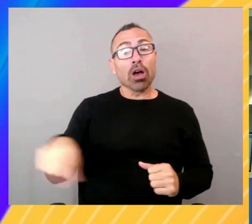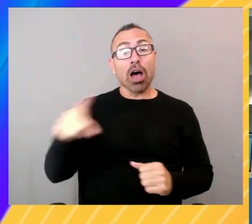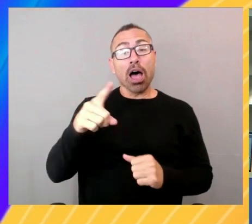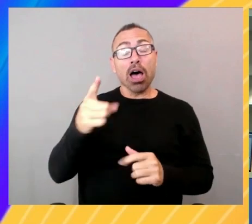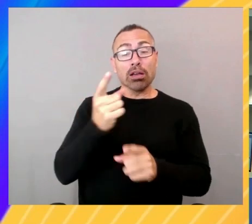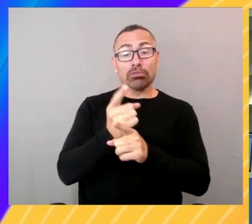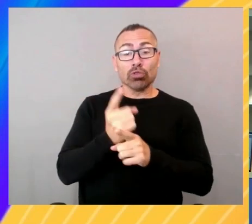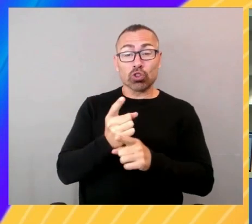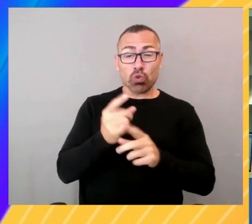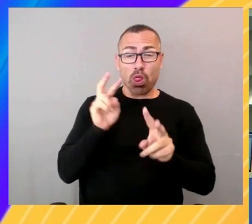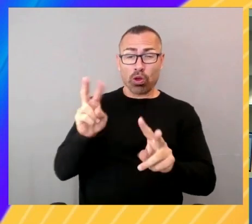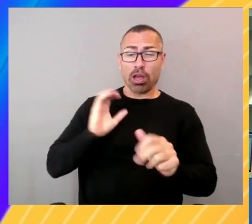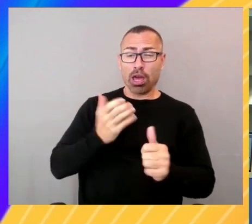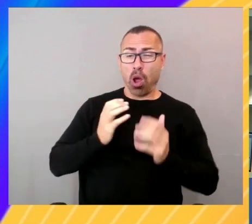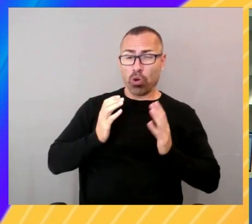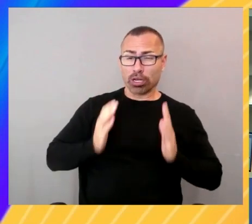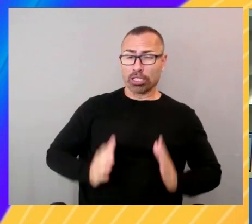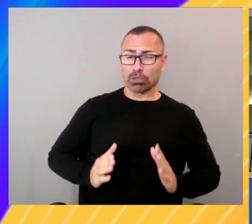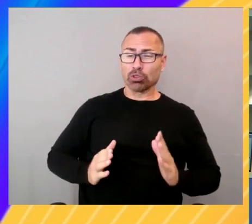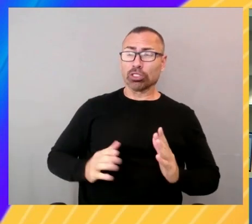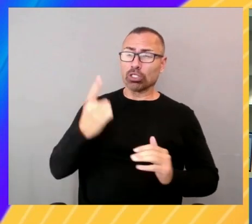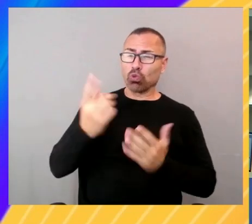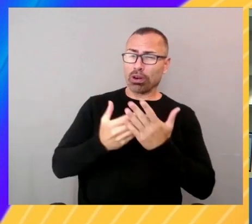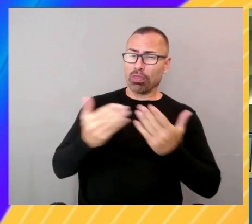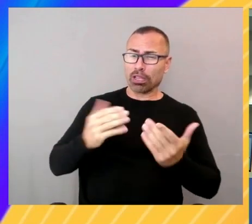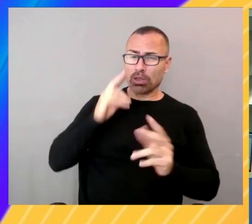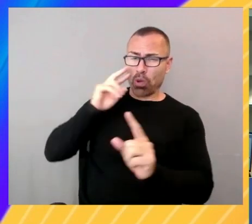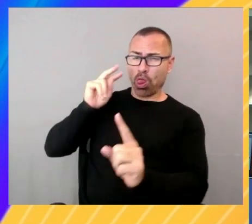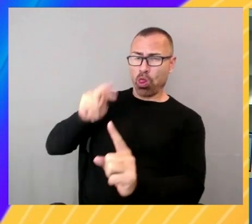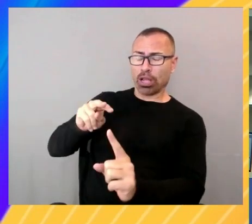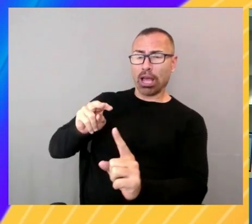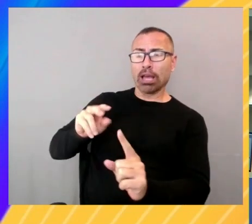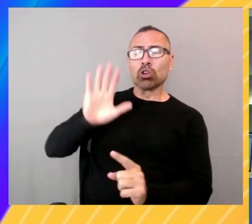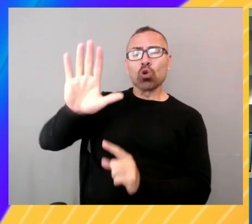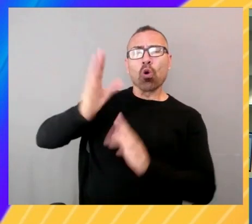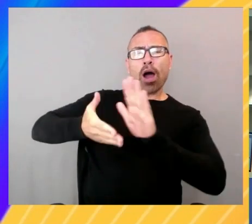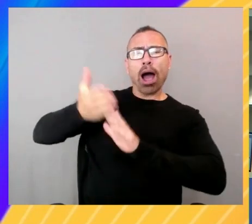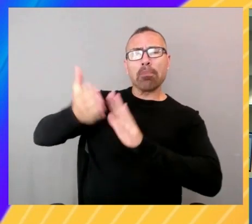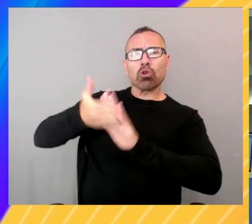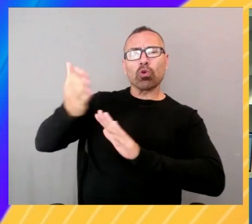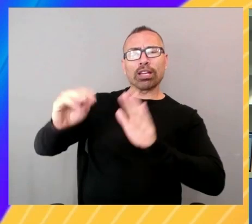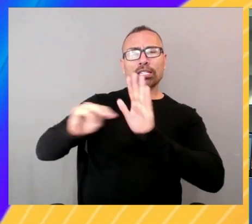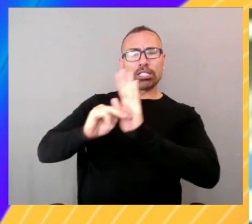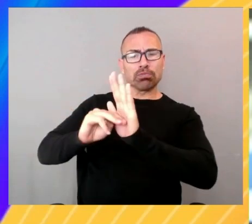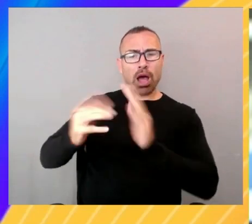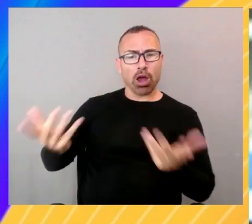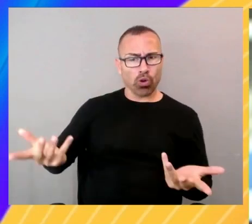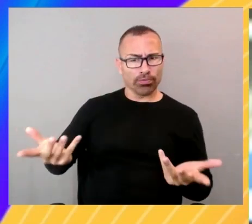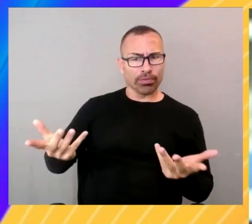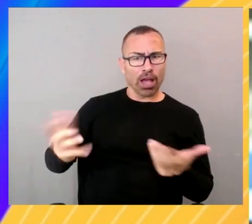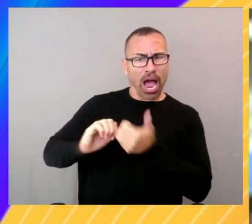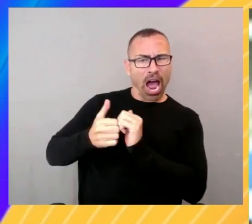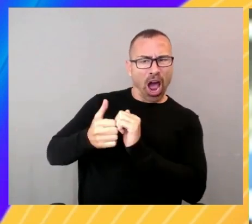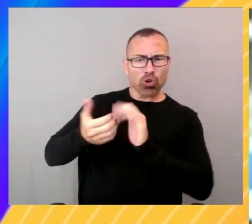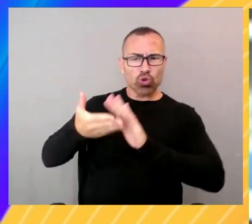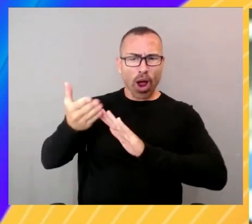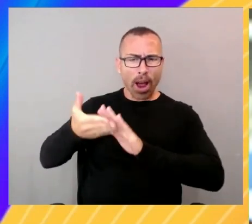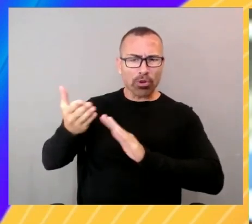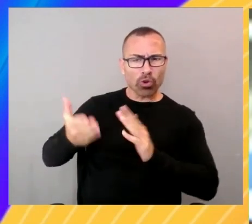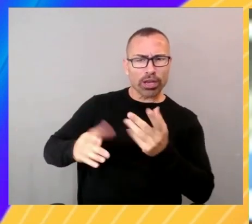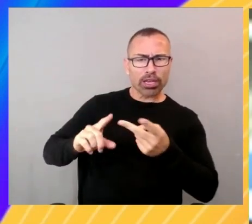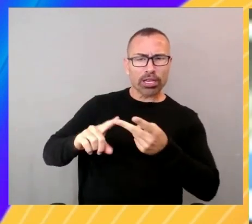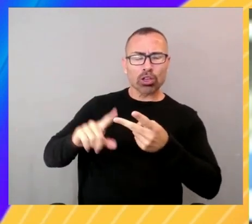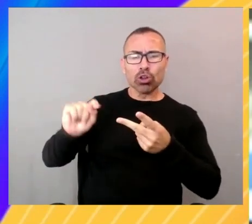of the first areas that you're thinking about modernizing is your operation model, your operations, your operating model, your tool set. All of those are